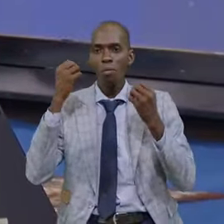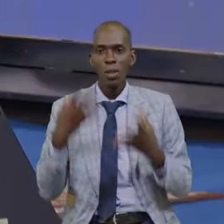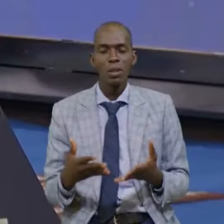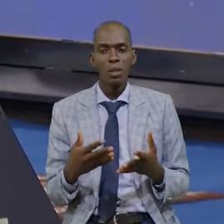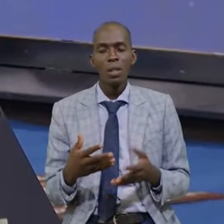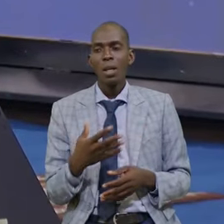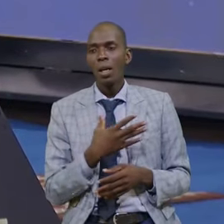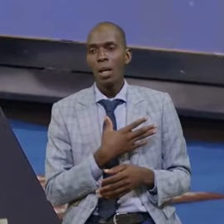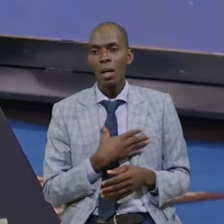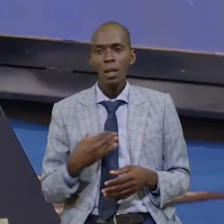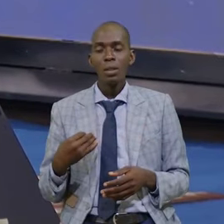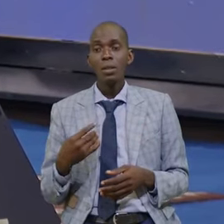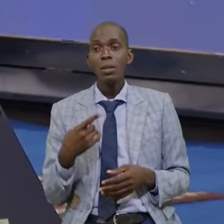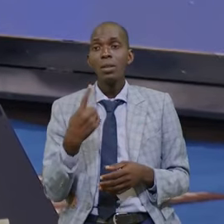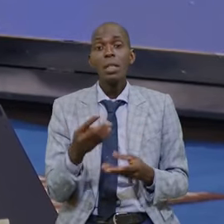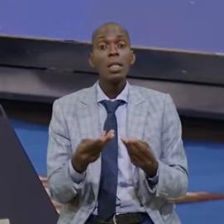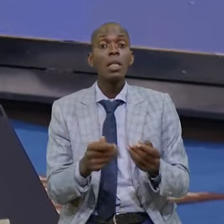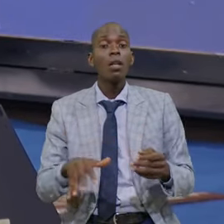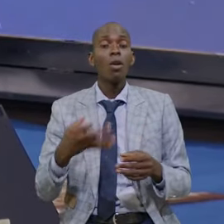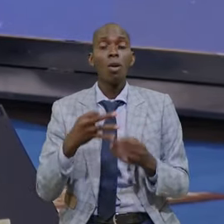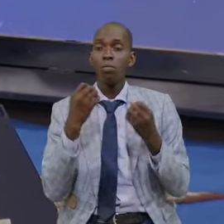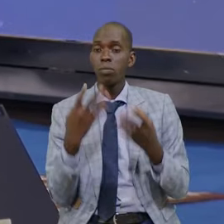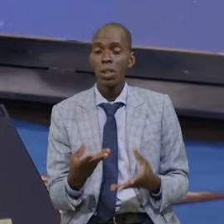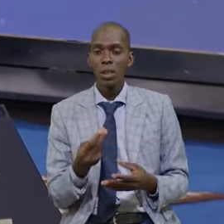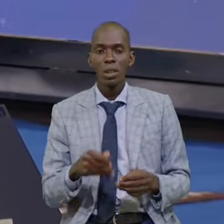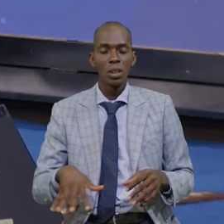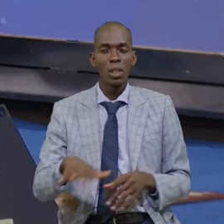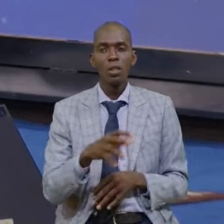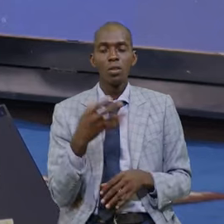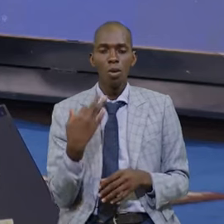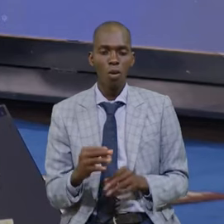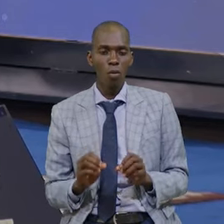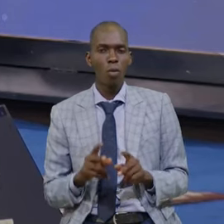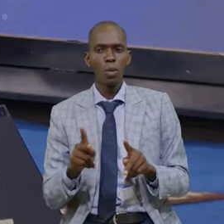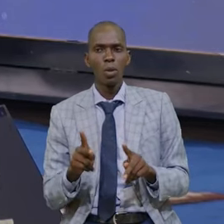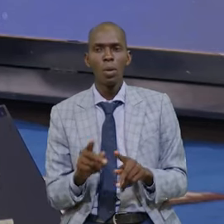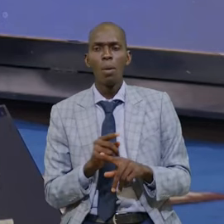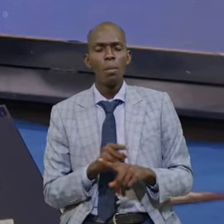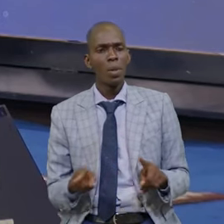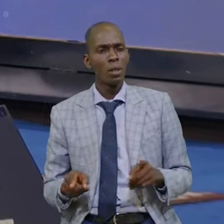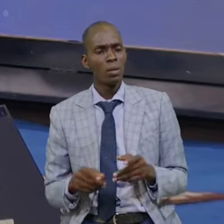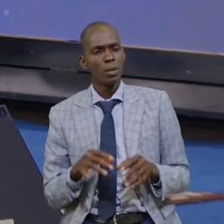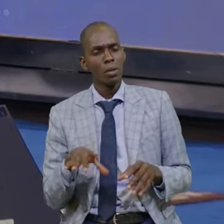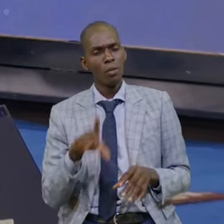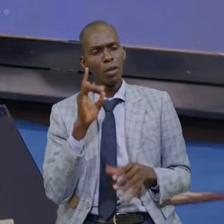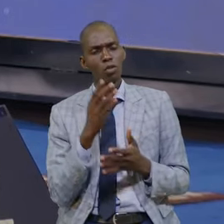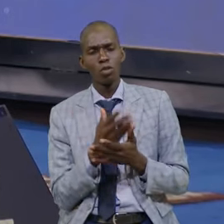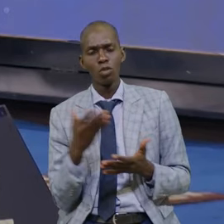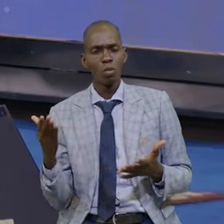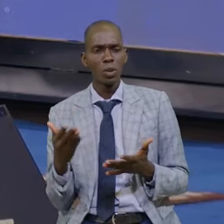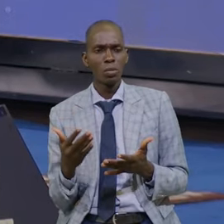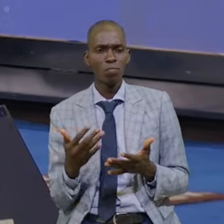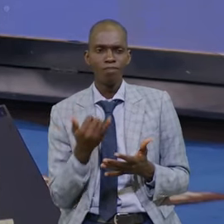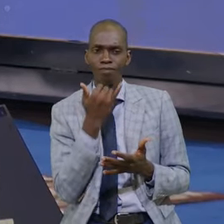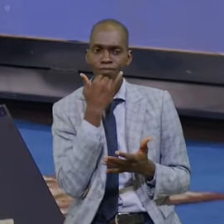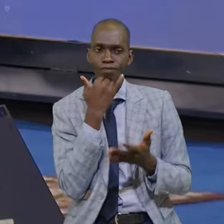the land of prosperity. And as they got there, they discover that even to